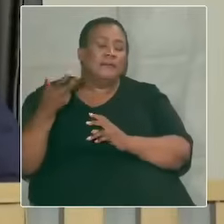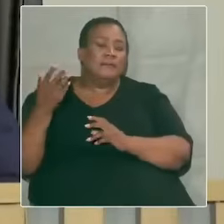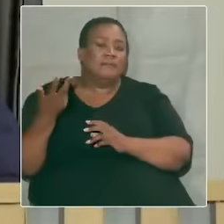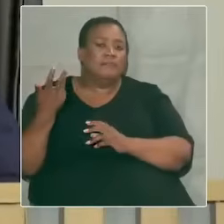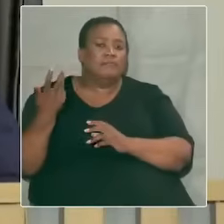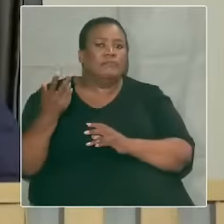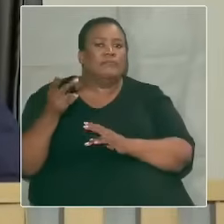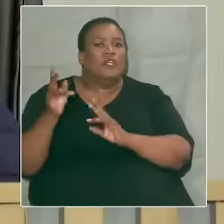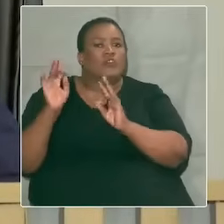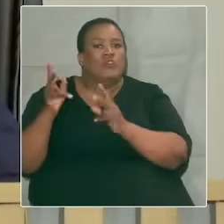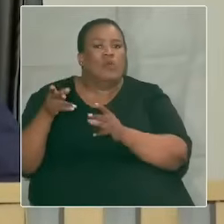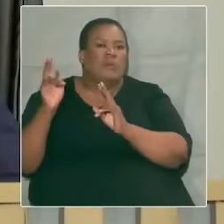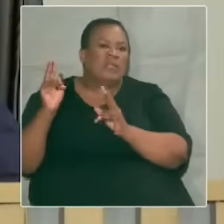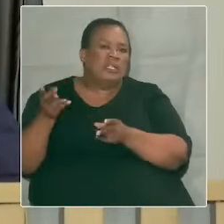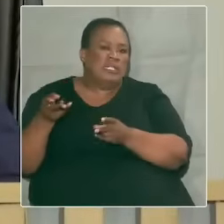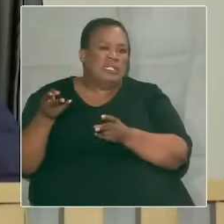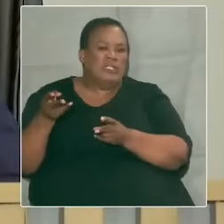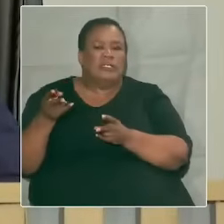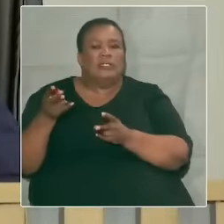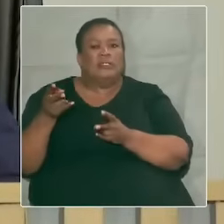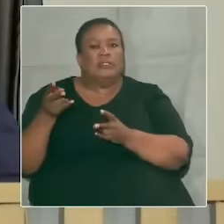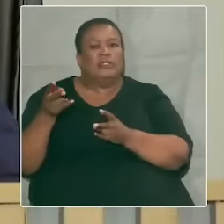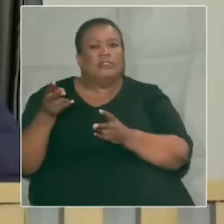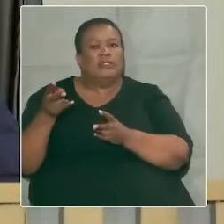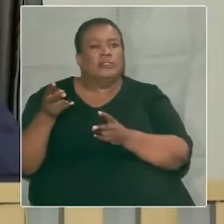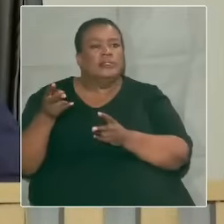the specific government